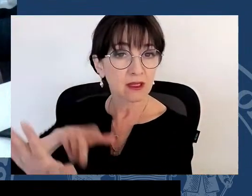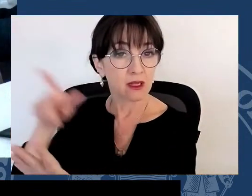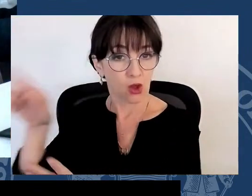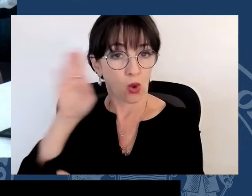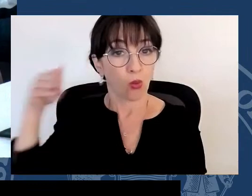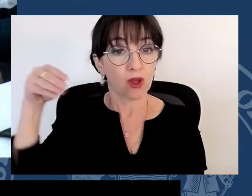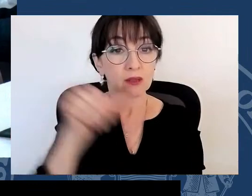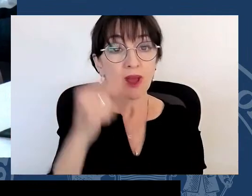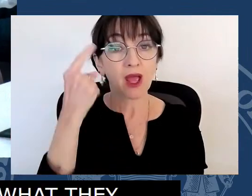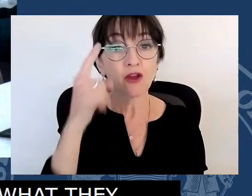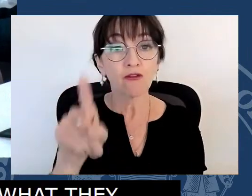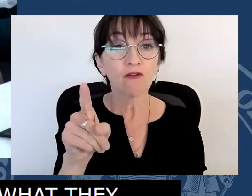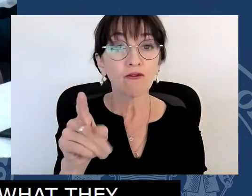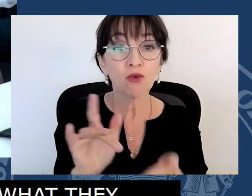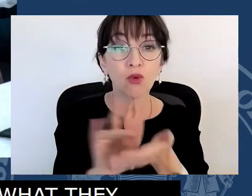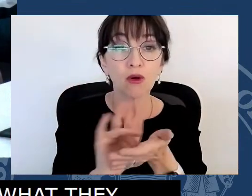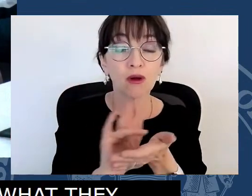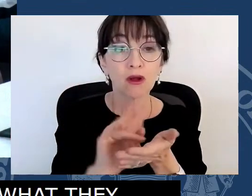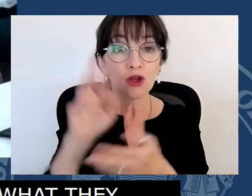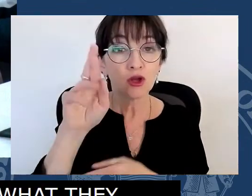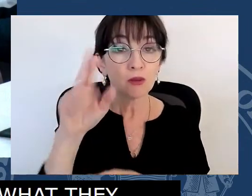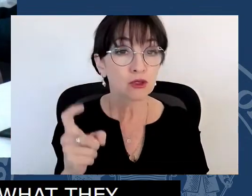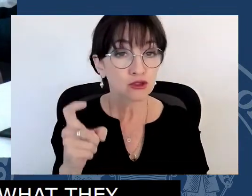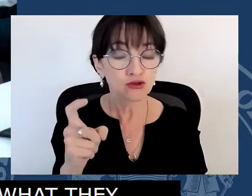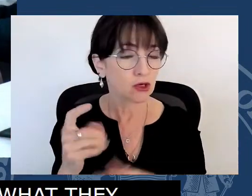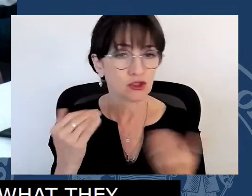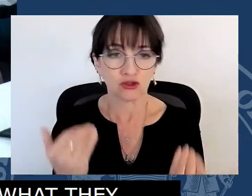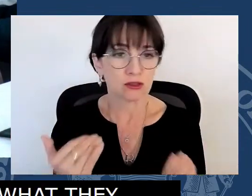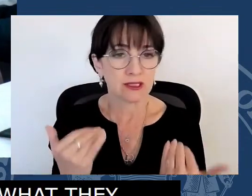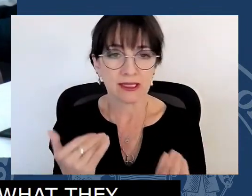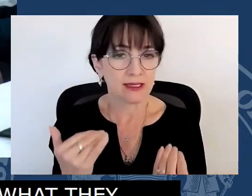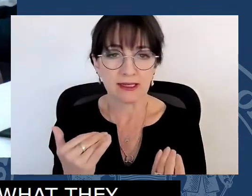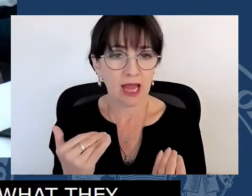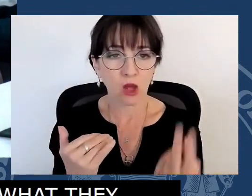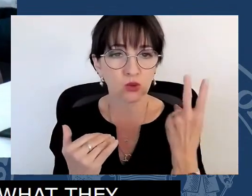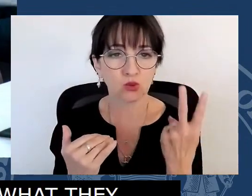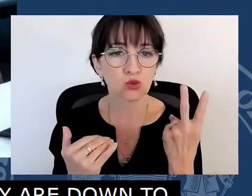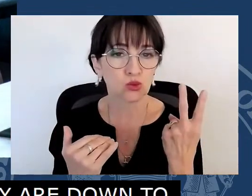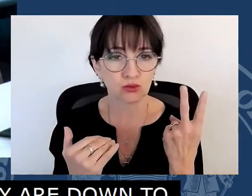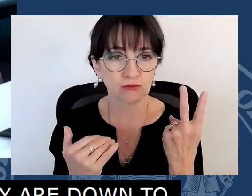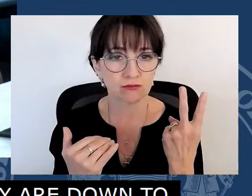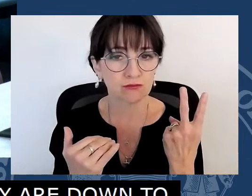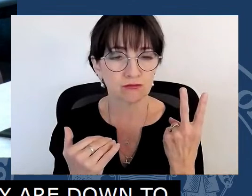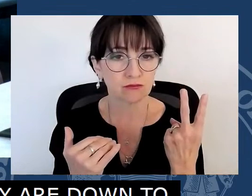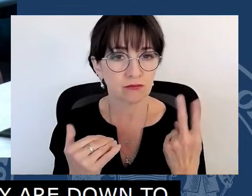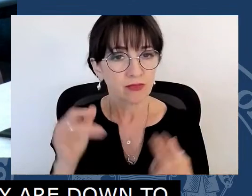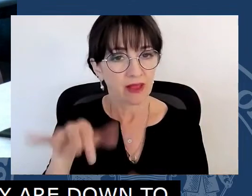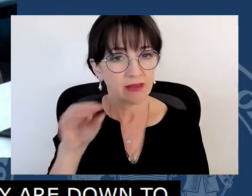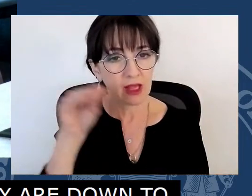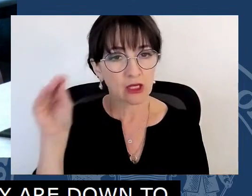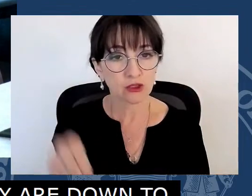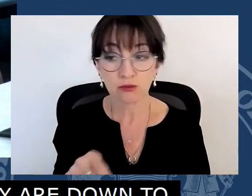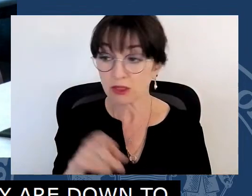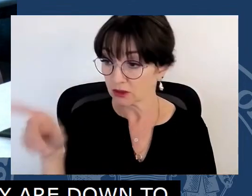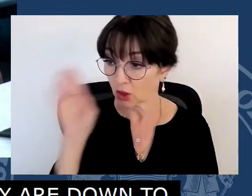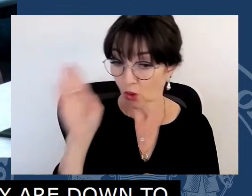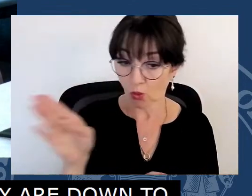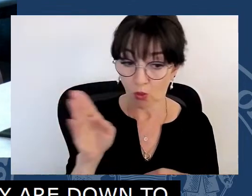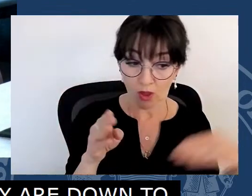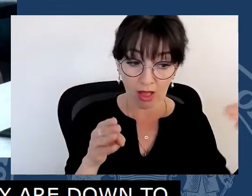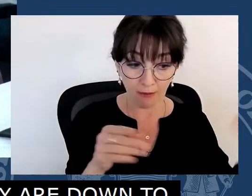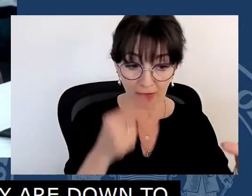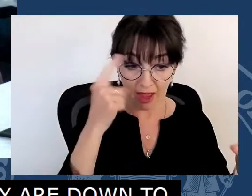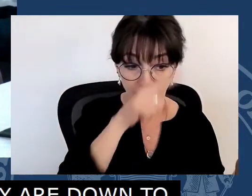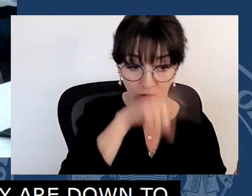prescriptions, and now they're down to 2. That's a percentage. I'm just talking, that sort of thing. And So like a schedule of things they'll pay and they won't pay.